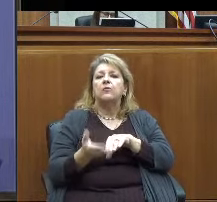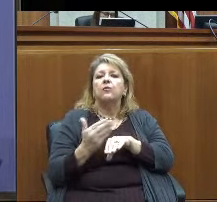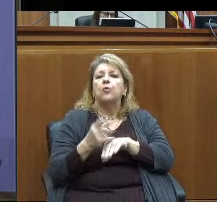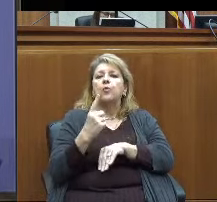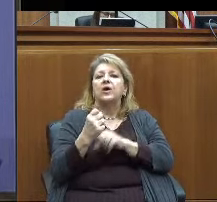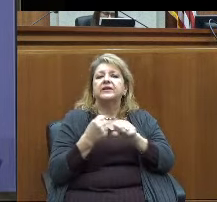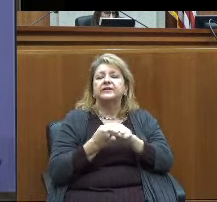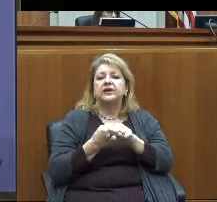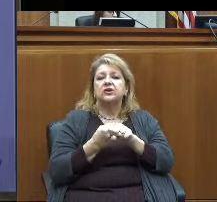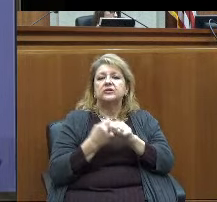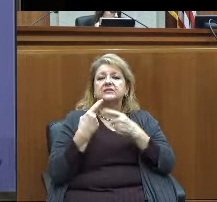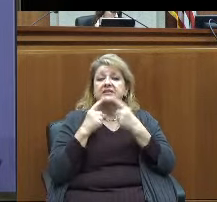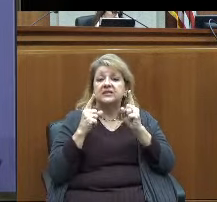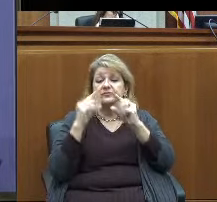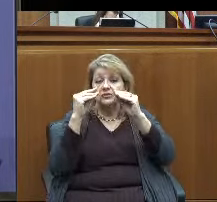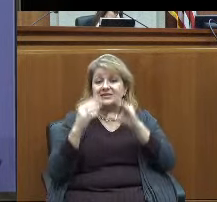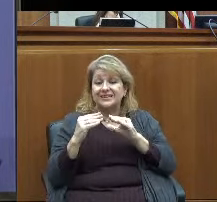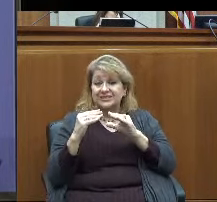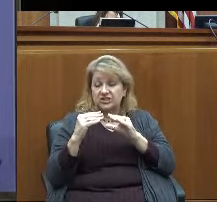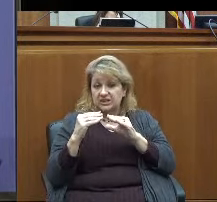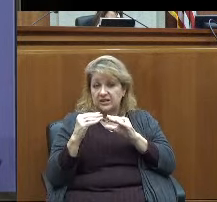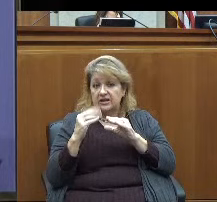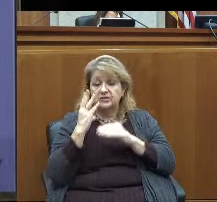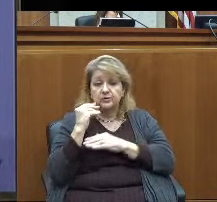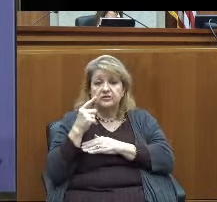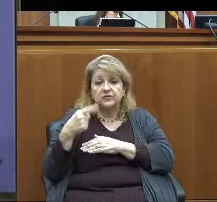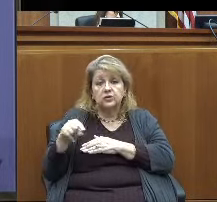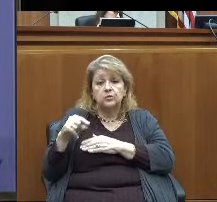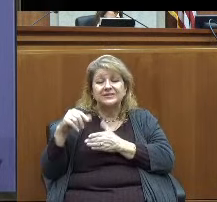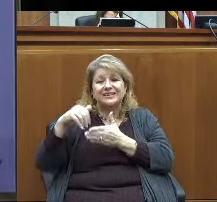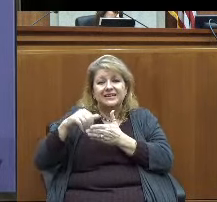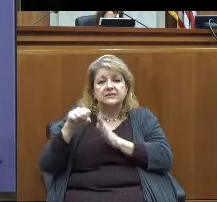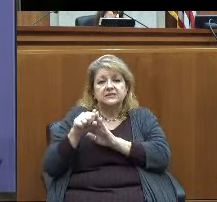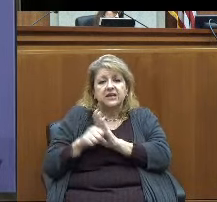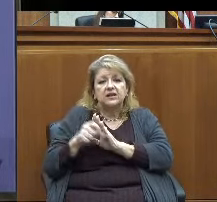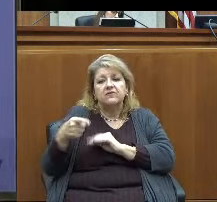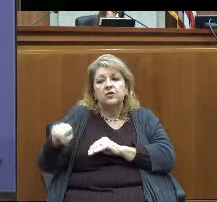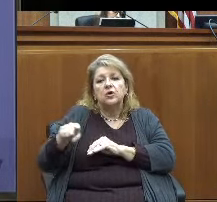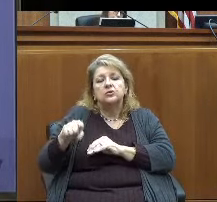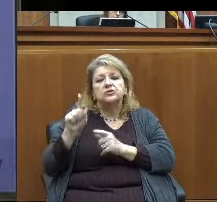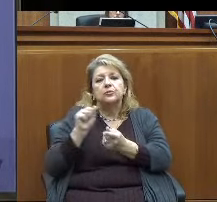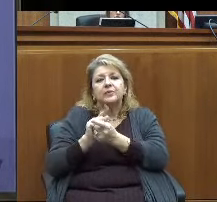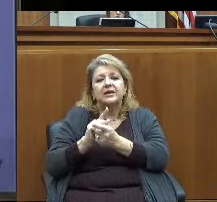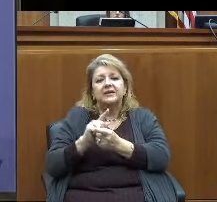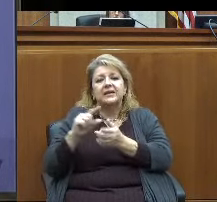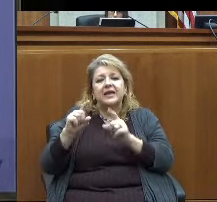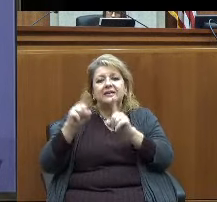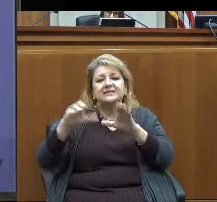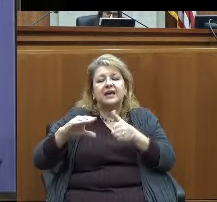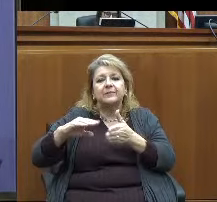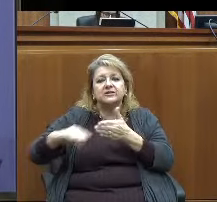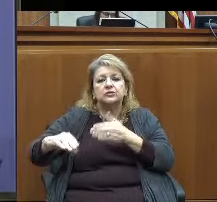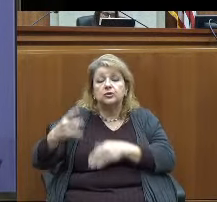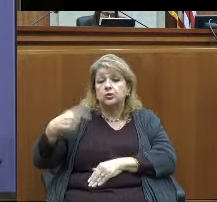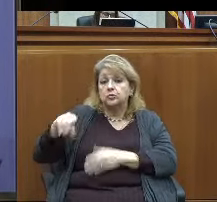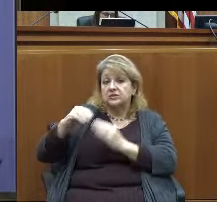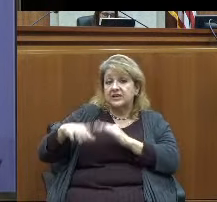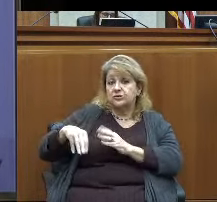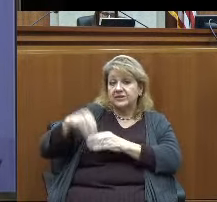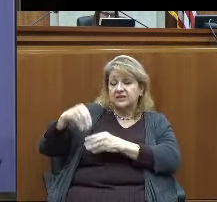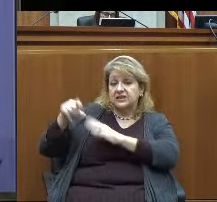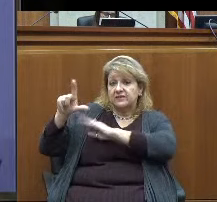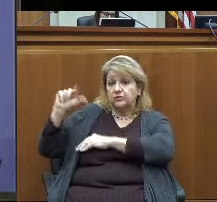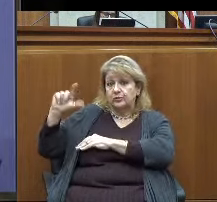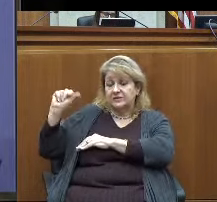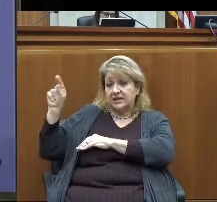of successful teaching experience in state for educators that meet exam exclusion. So now teachers from outside of Louisiana who want to